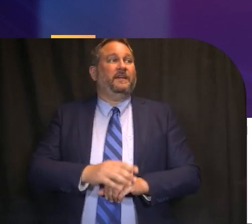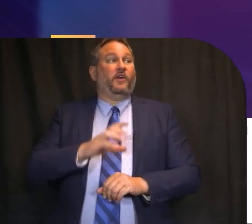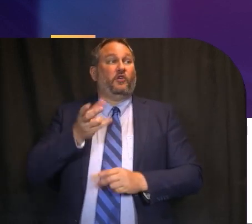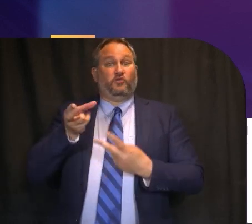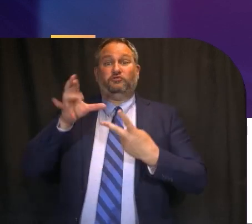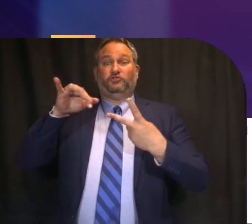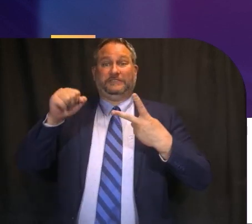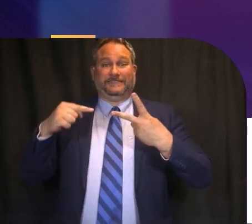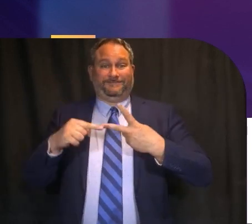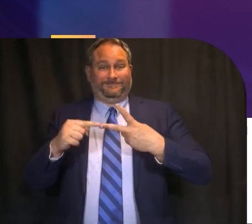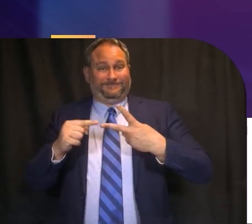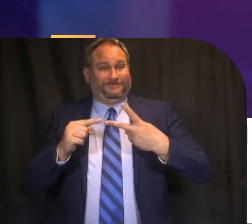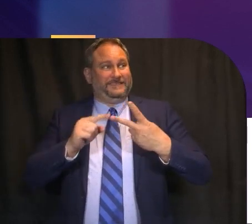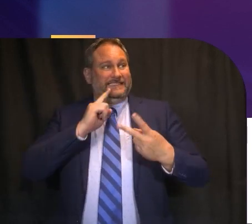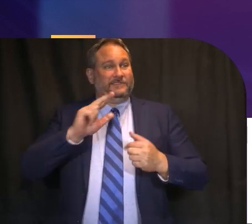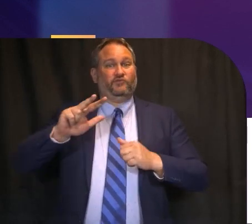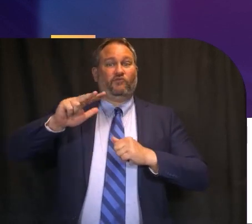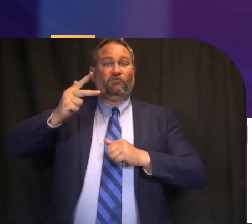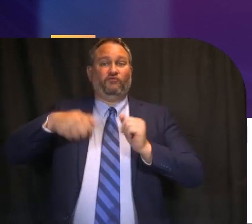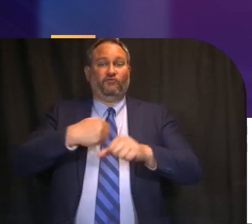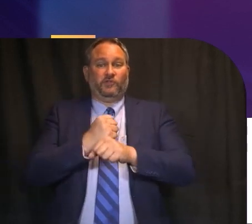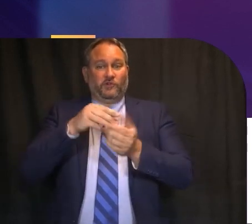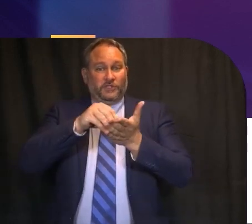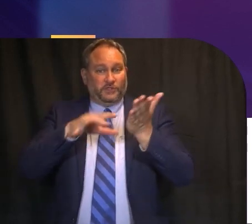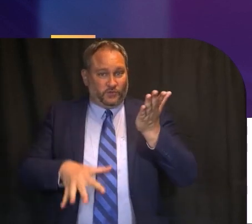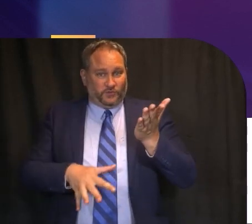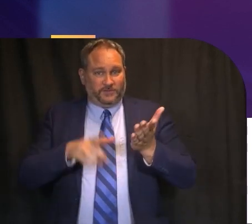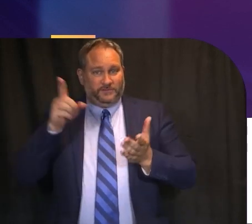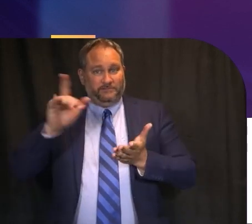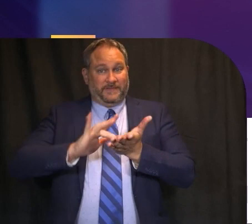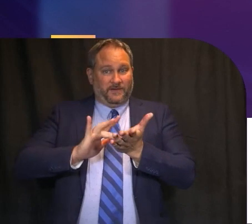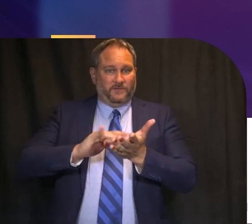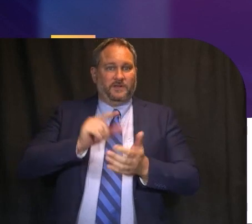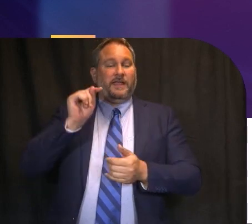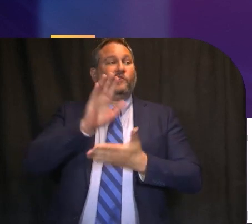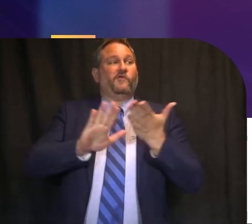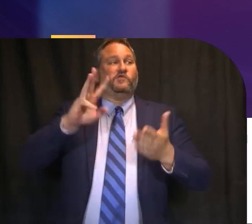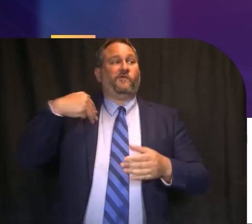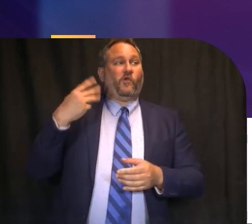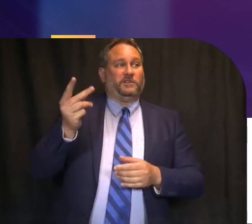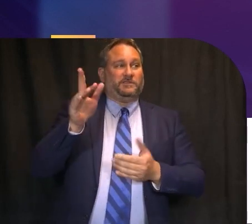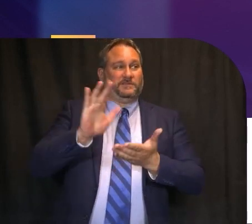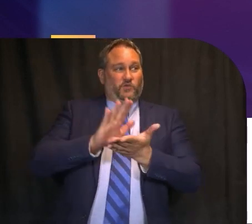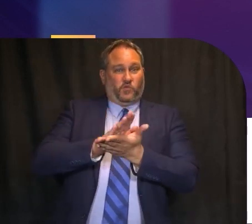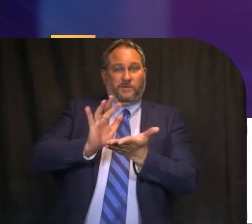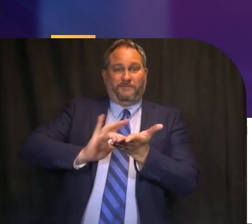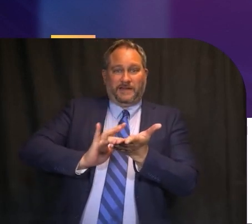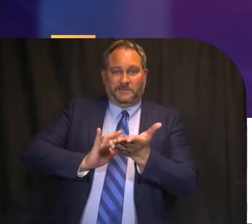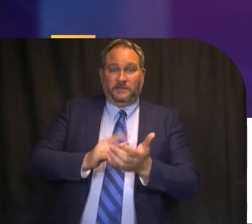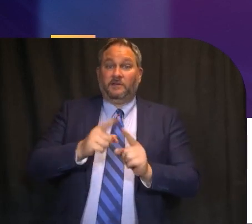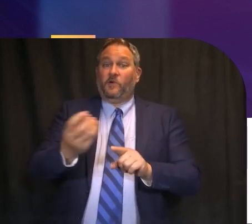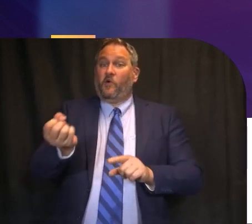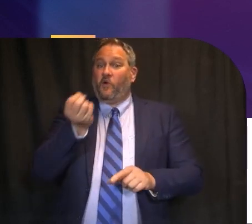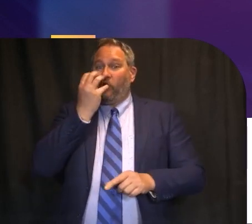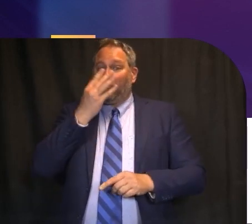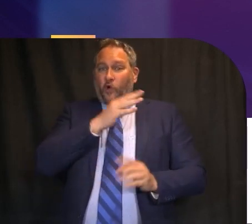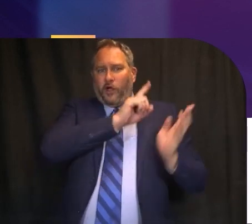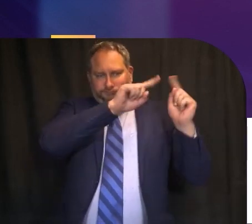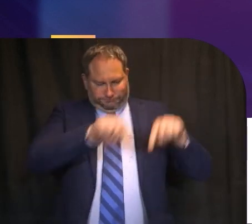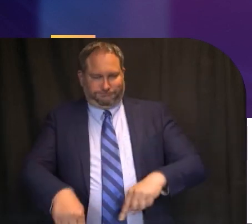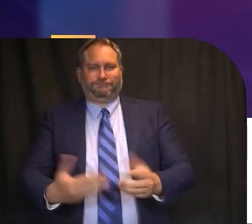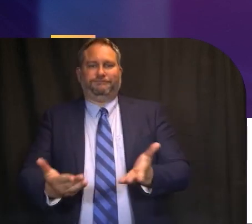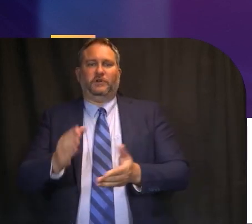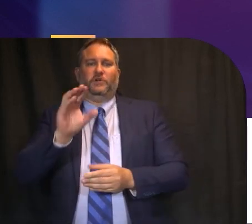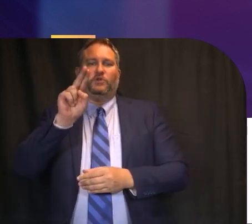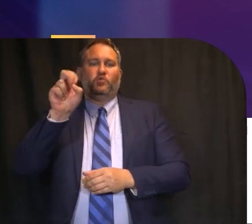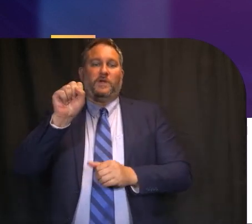before immigrating to the United States with his family in 2000. He developed an interest in immigrant health during his early interactions with